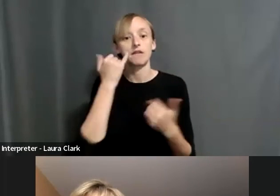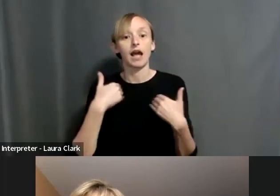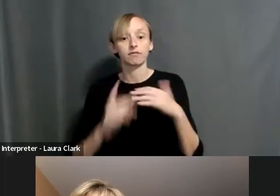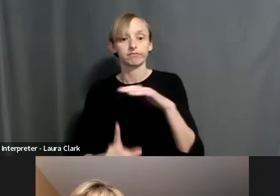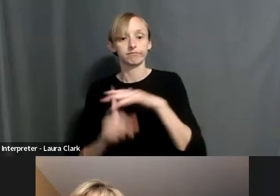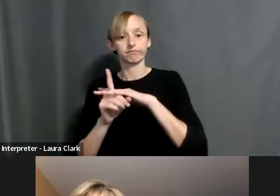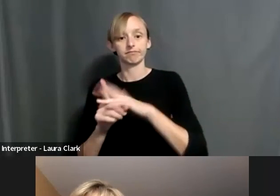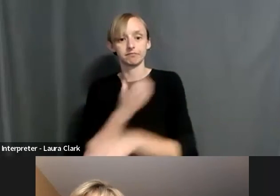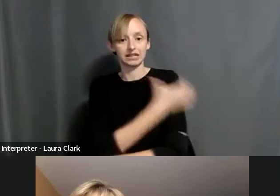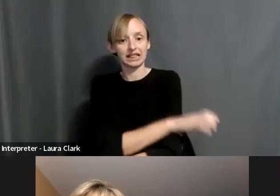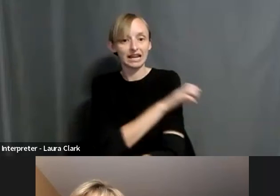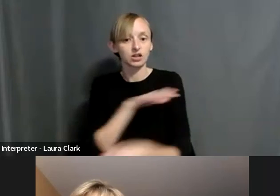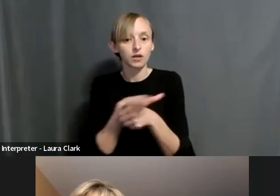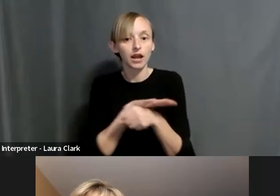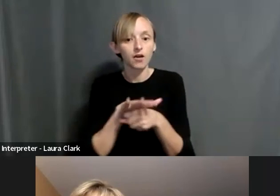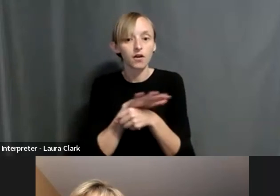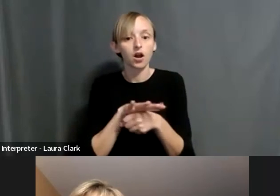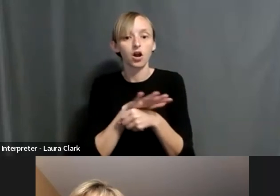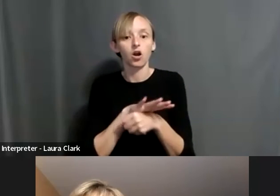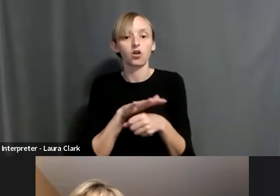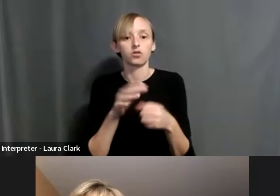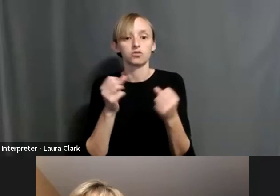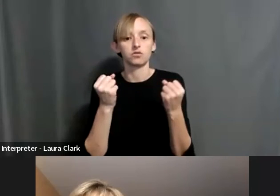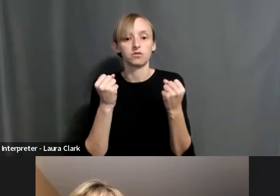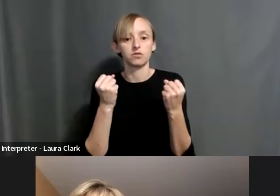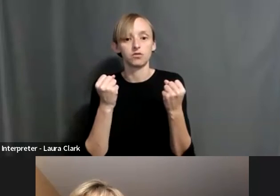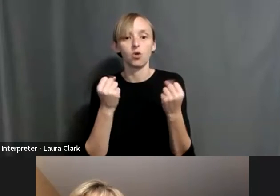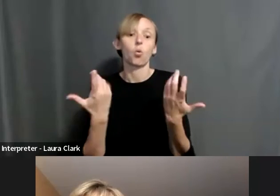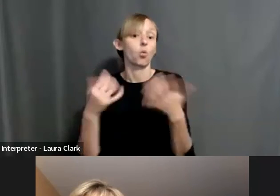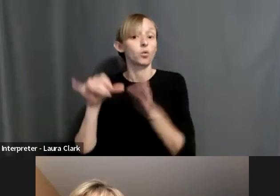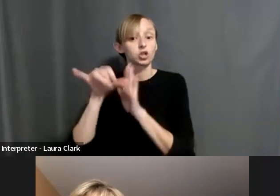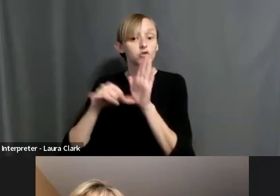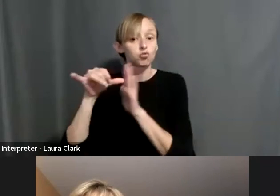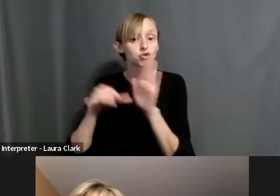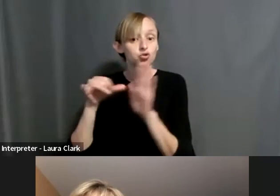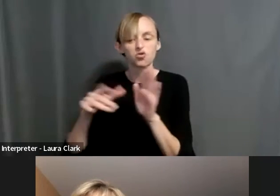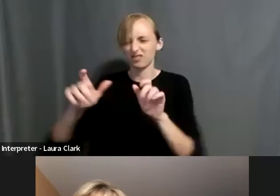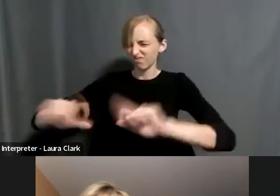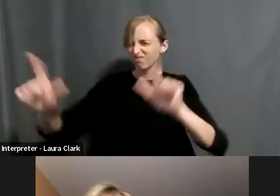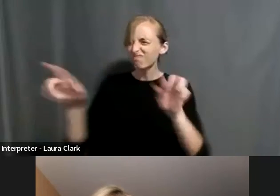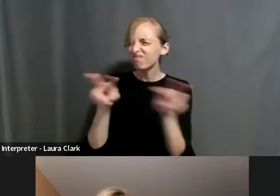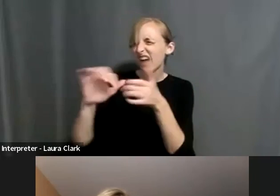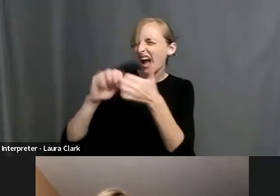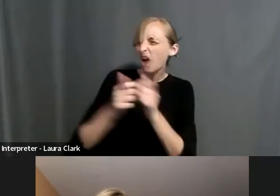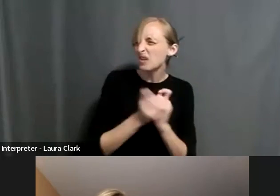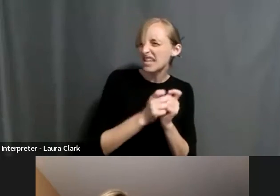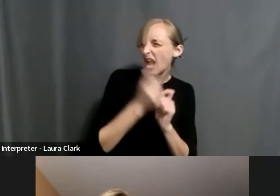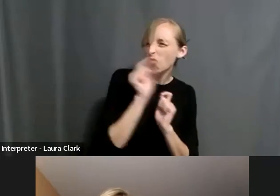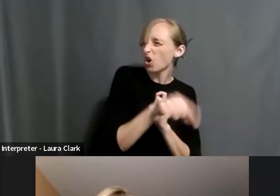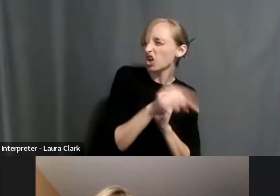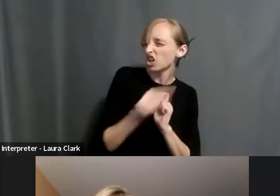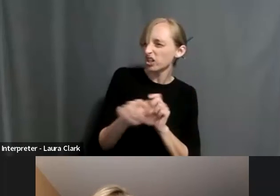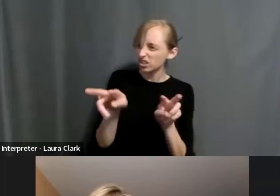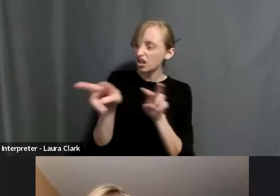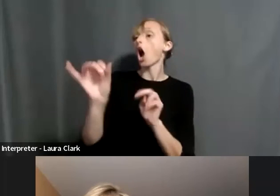in, you know, your area, or you can YouTube it. I mean, there's so much you can do to YouTube to figure out how to adapt things. And then maybe the family can go along with that.